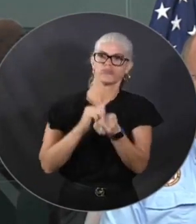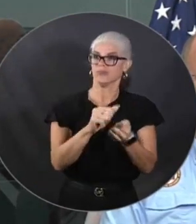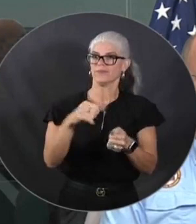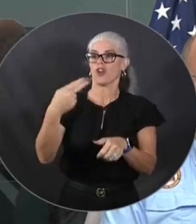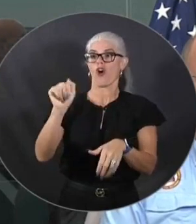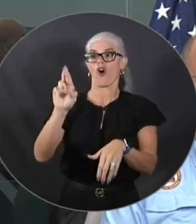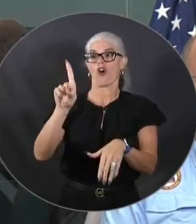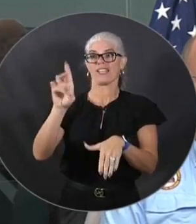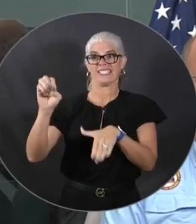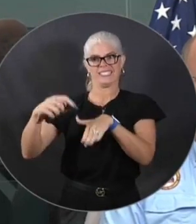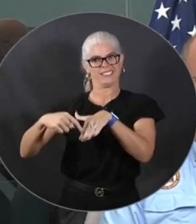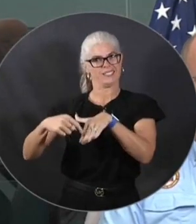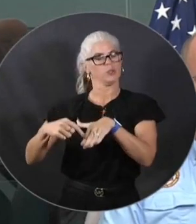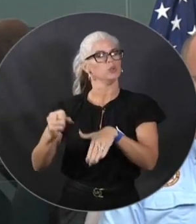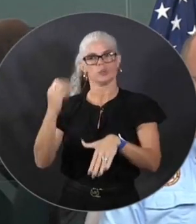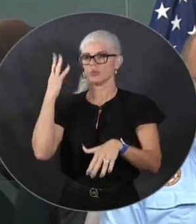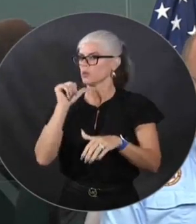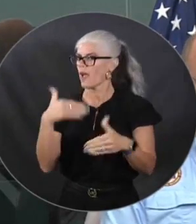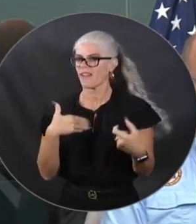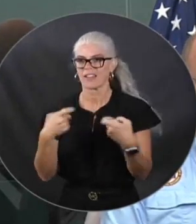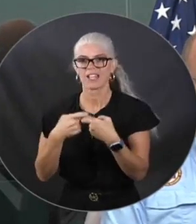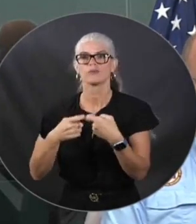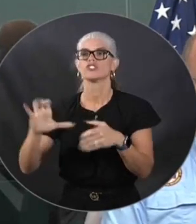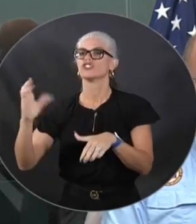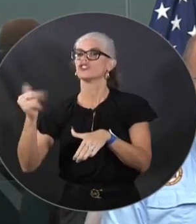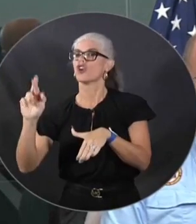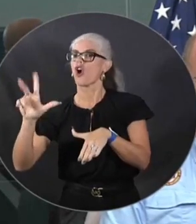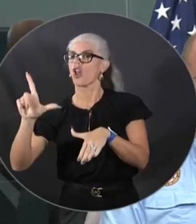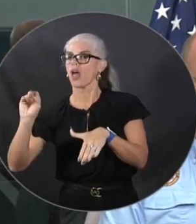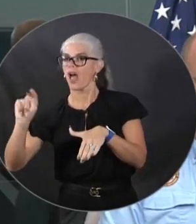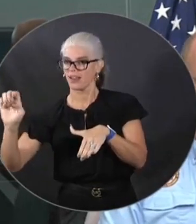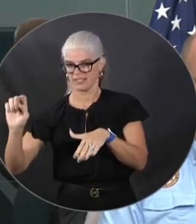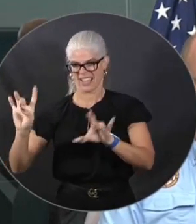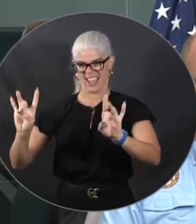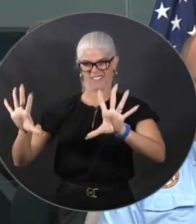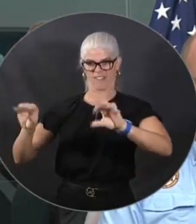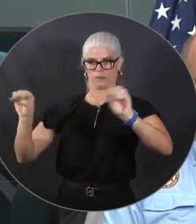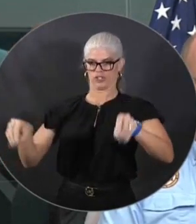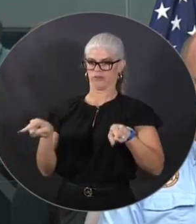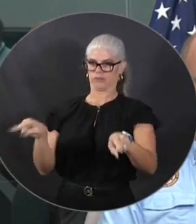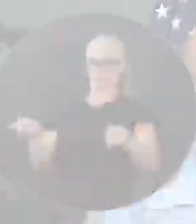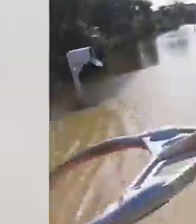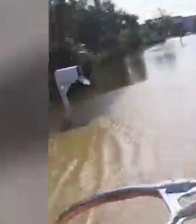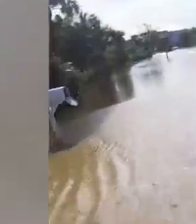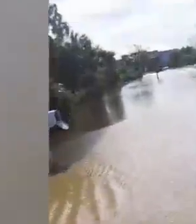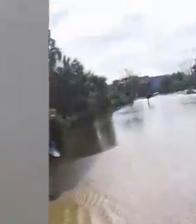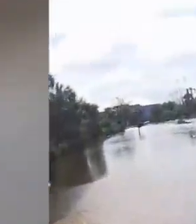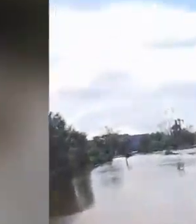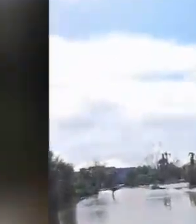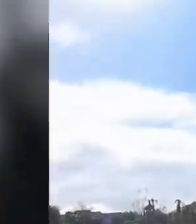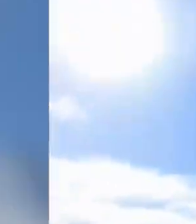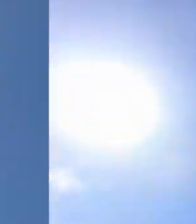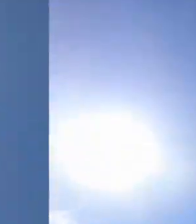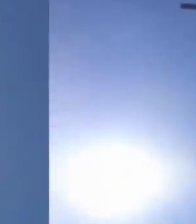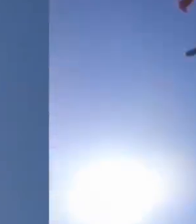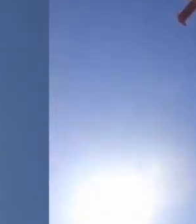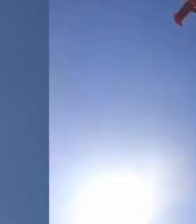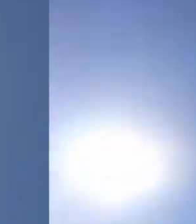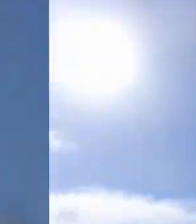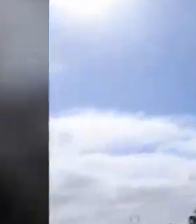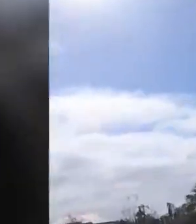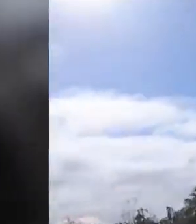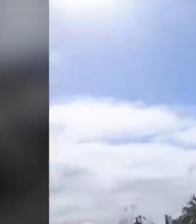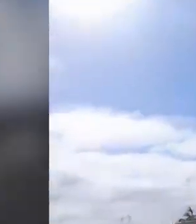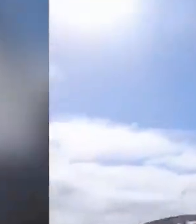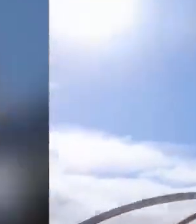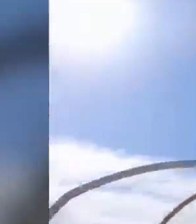CHARLOTTE AND LEA HAVE 85% WITHOUT. AND DE SOTO IS AT 80%. RESCUE PERSONNEL HAVE GONE TO MORE